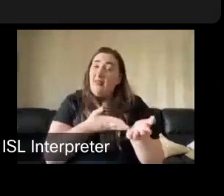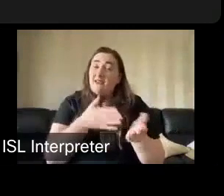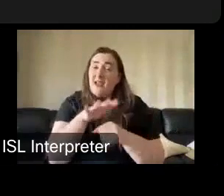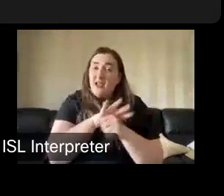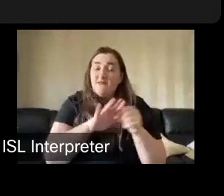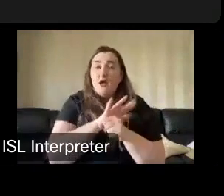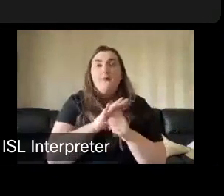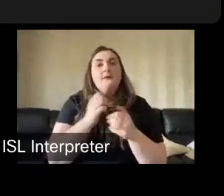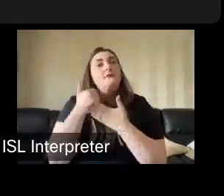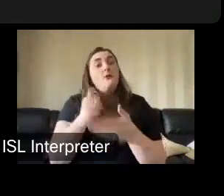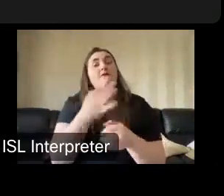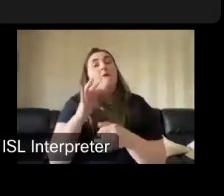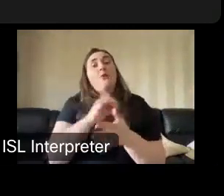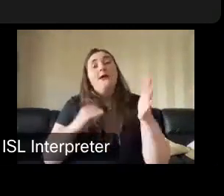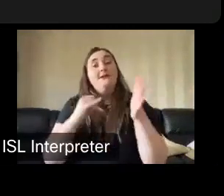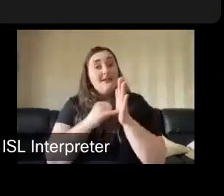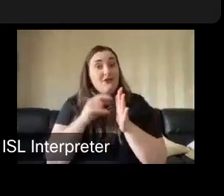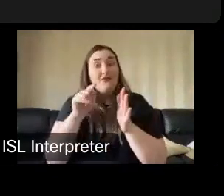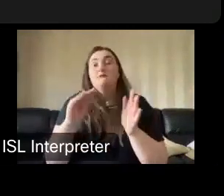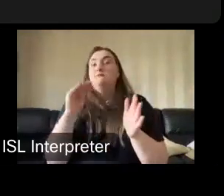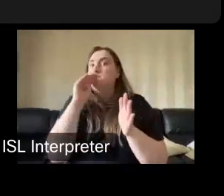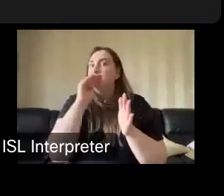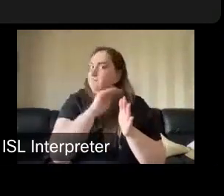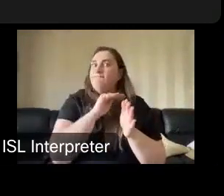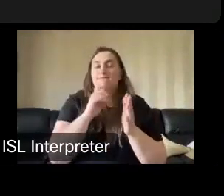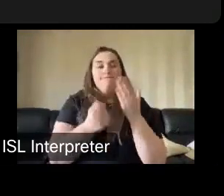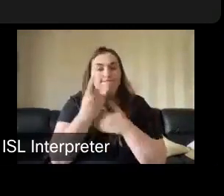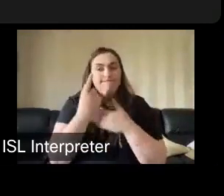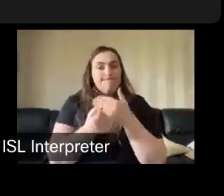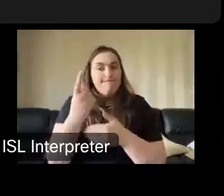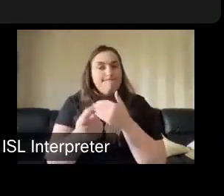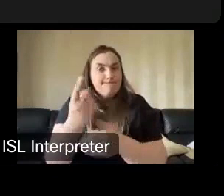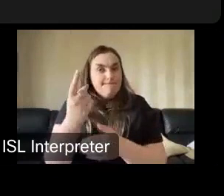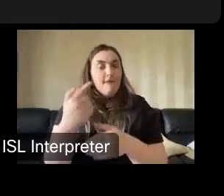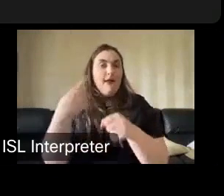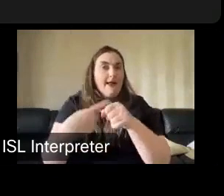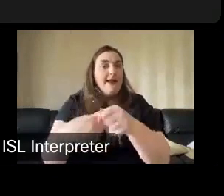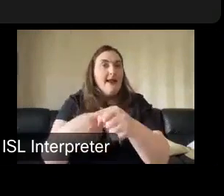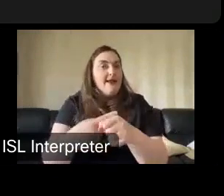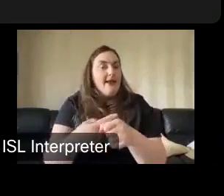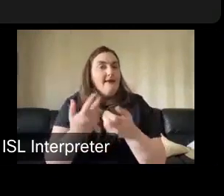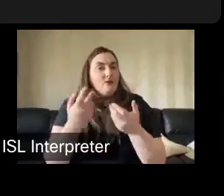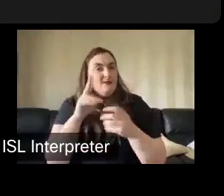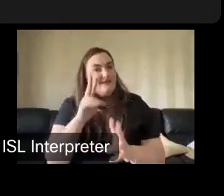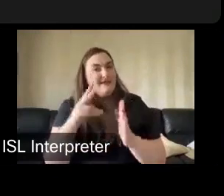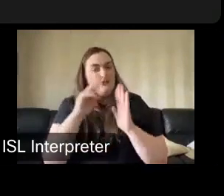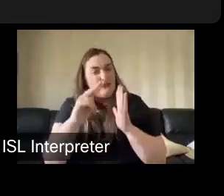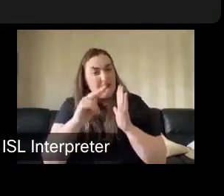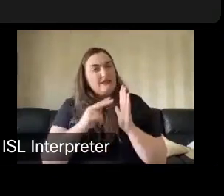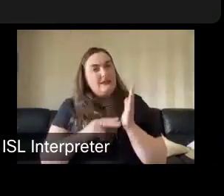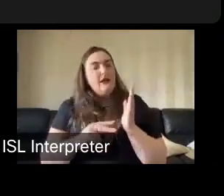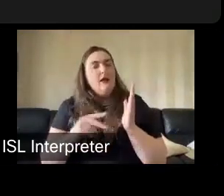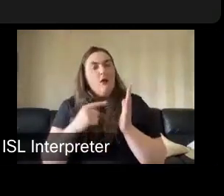The support from the organisation is crucial. It comes up again and again and again in everything that you read. There has to be